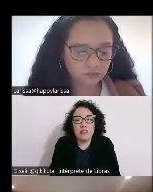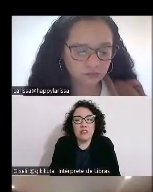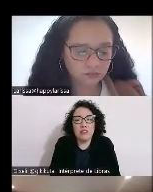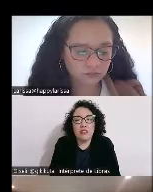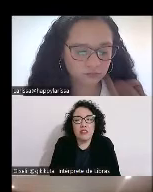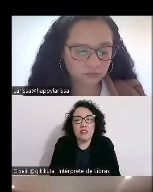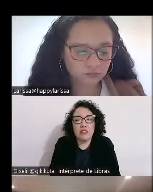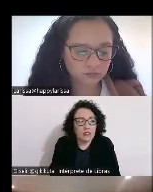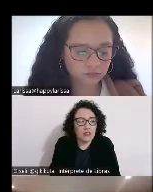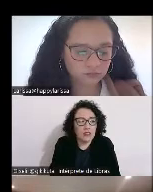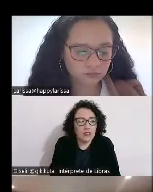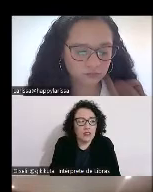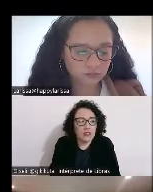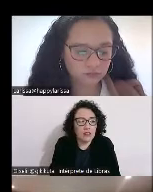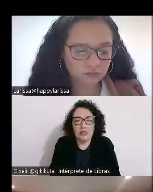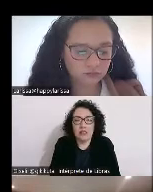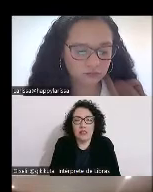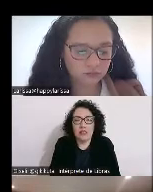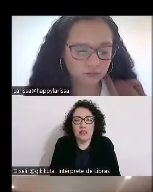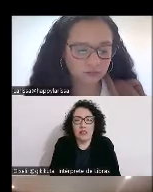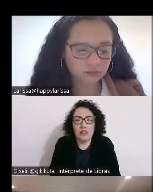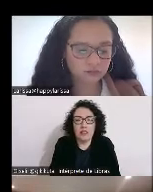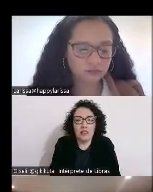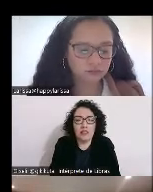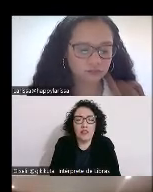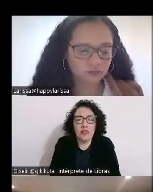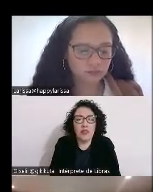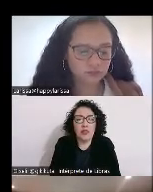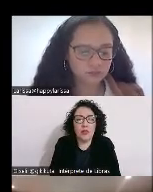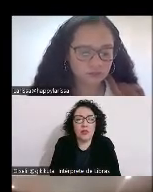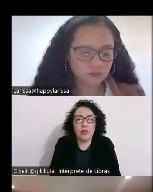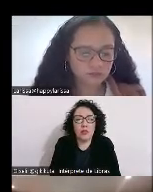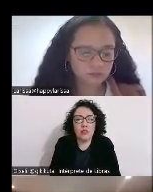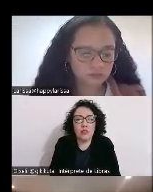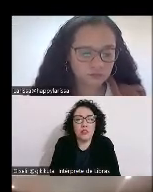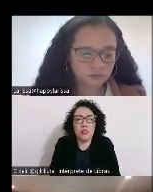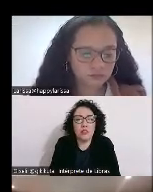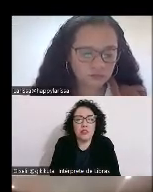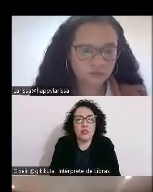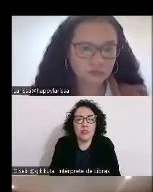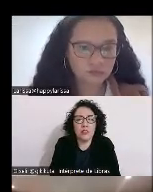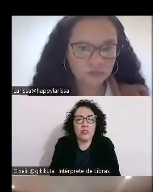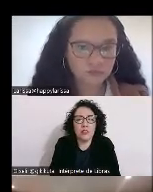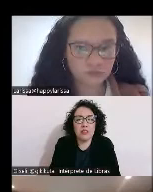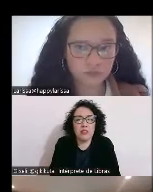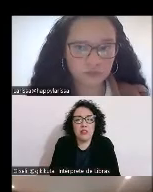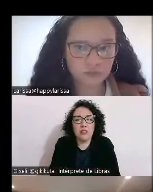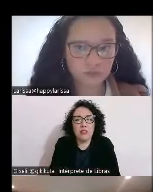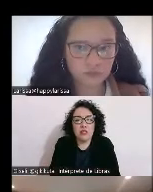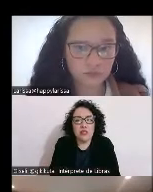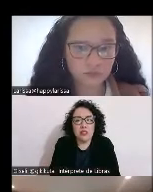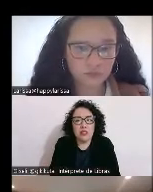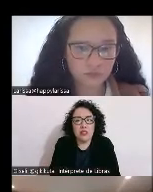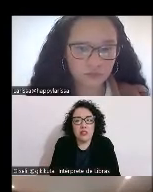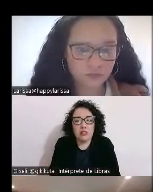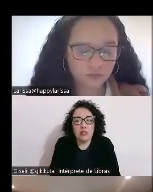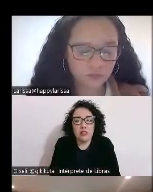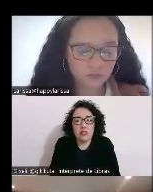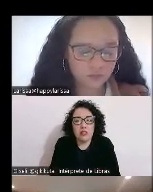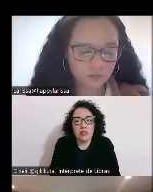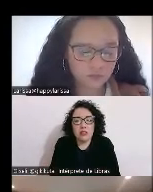enrichment triad model of the three different types of enrichment that I have previously mentioned. Now, I have